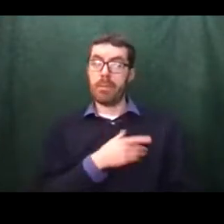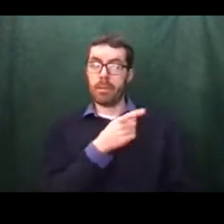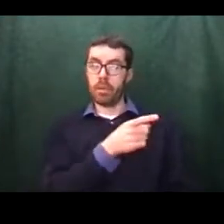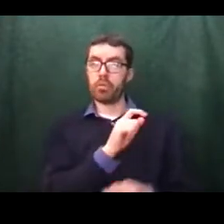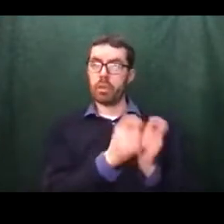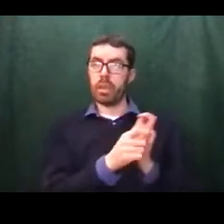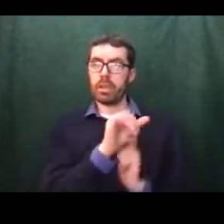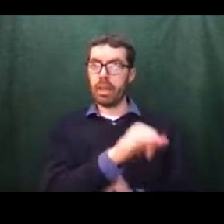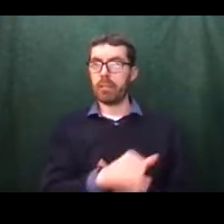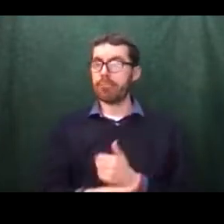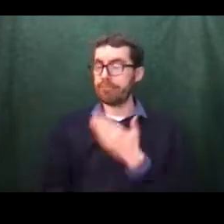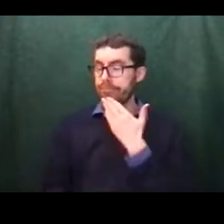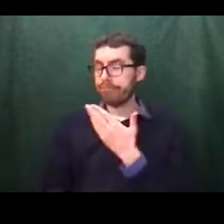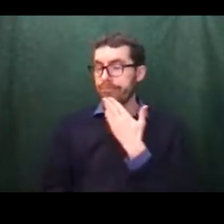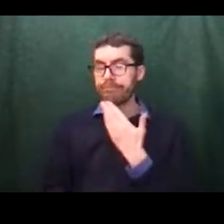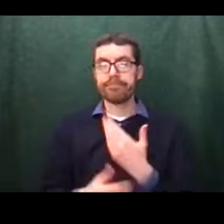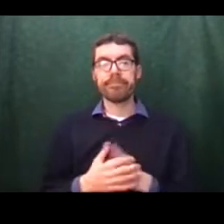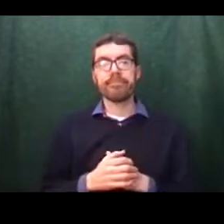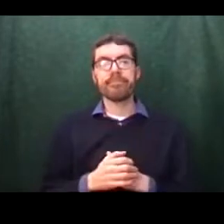you. Yeah. Thanks. And it was,